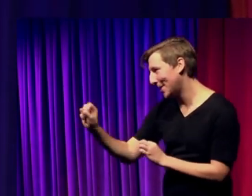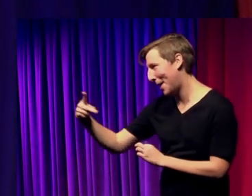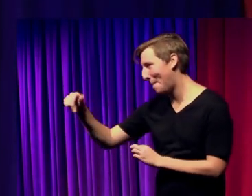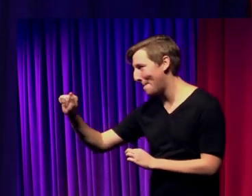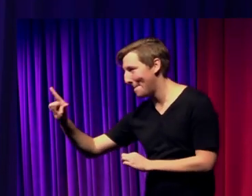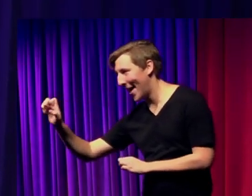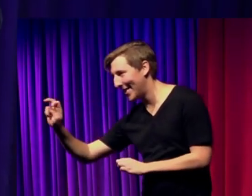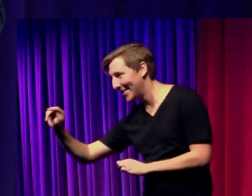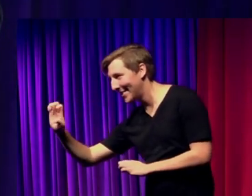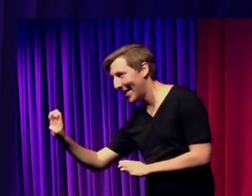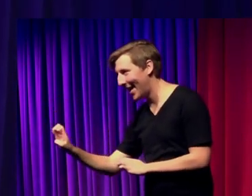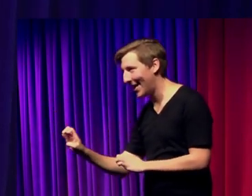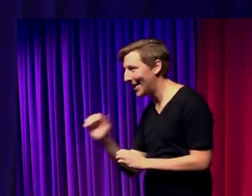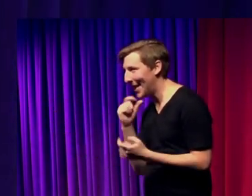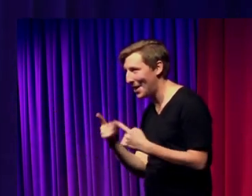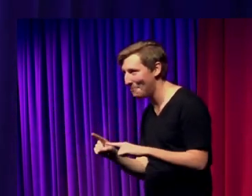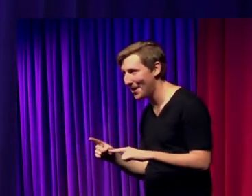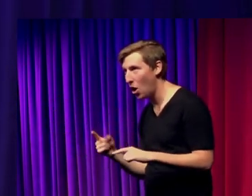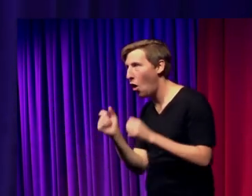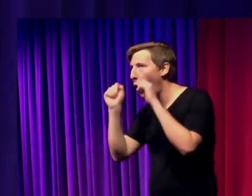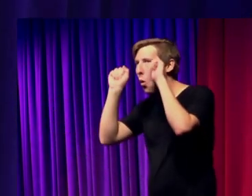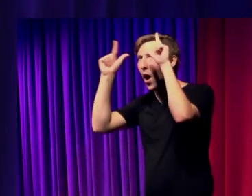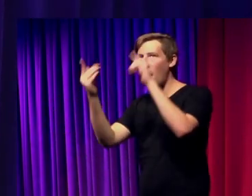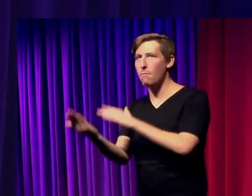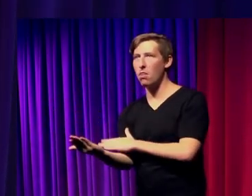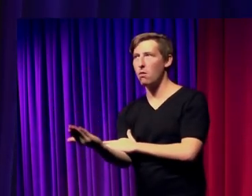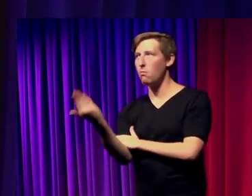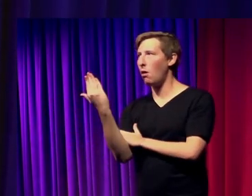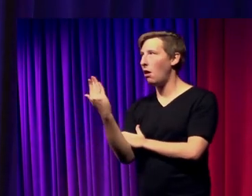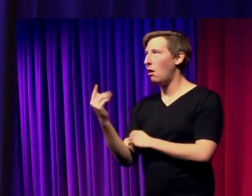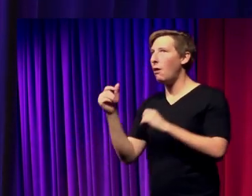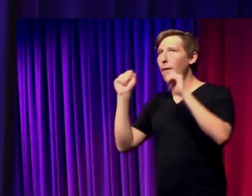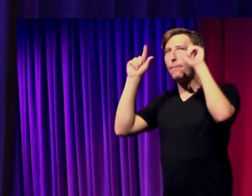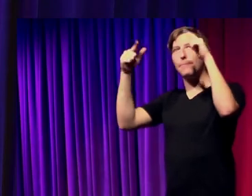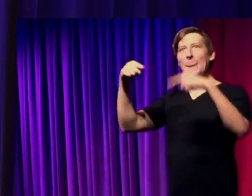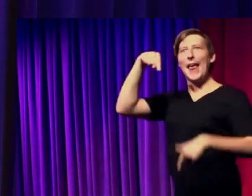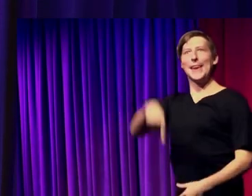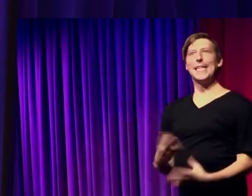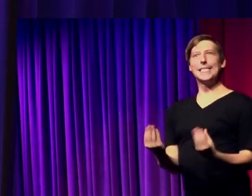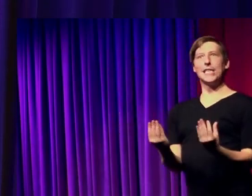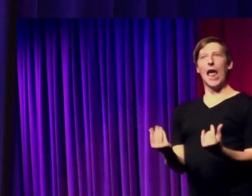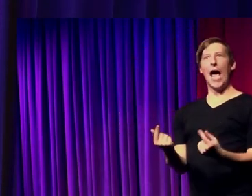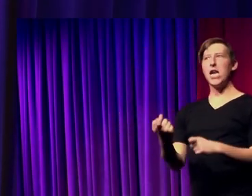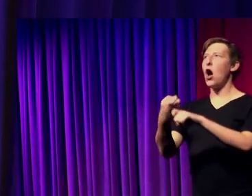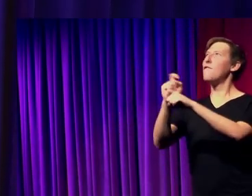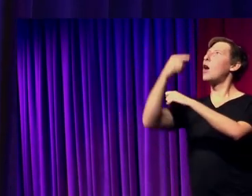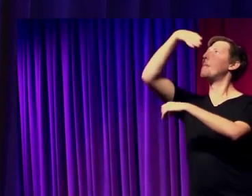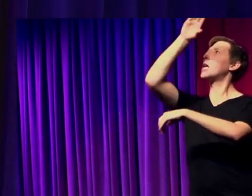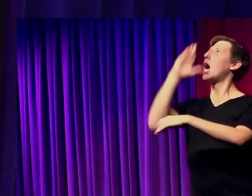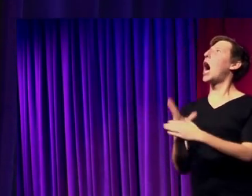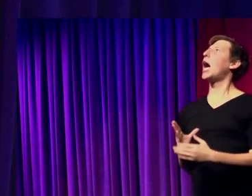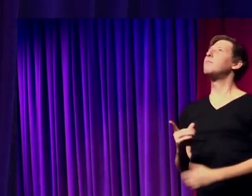Like, none of us wake up in the morning to be like, well, this land has been given to me by the Lord.